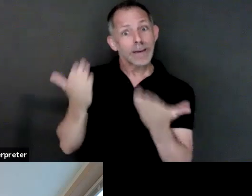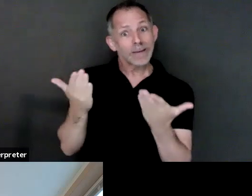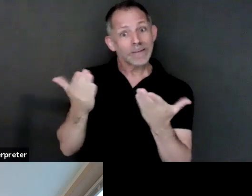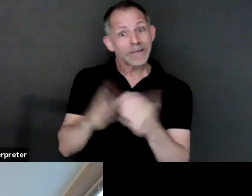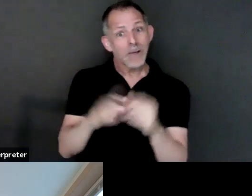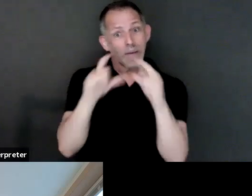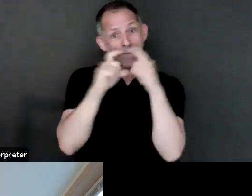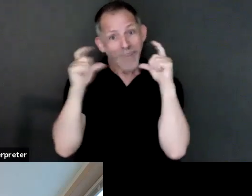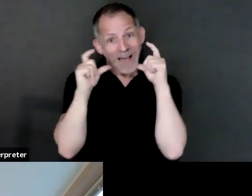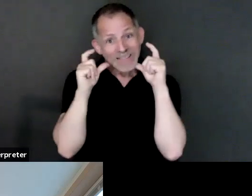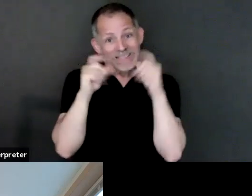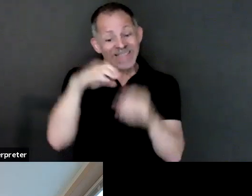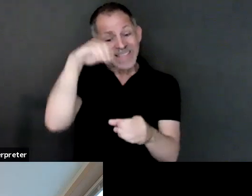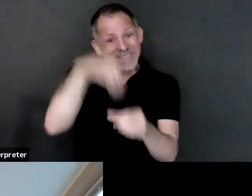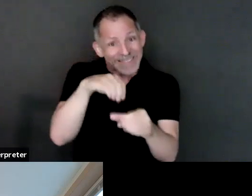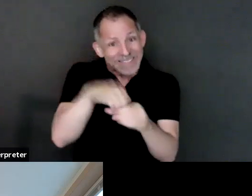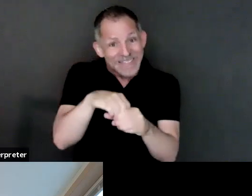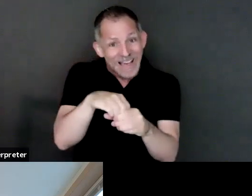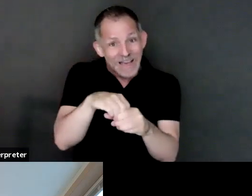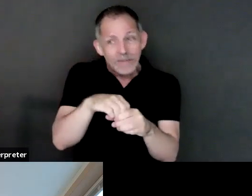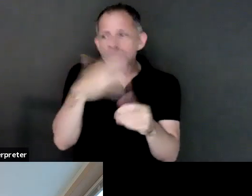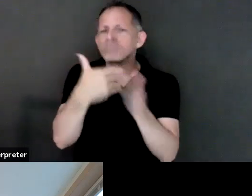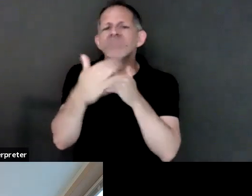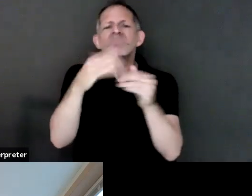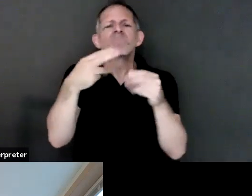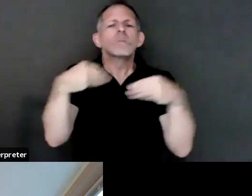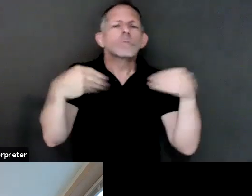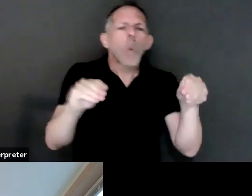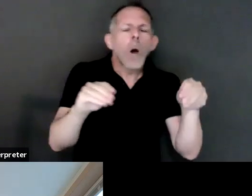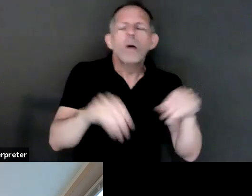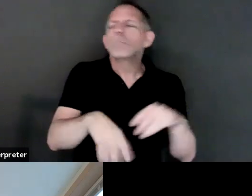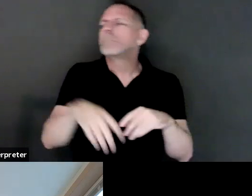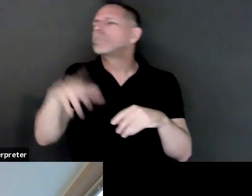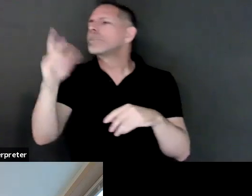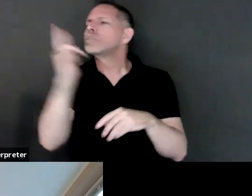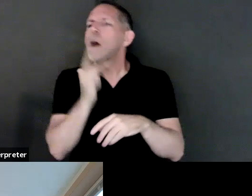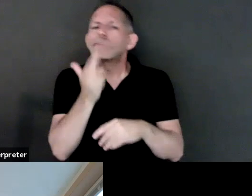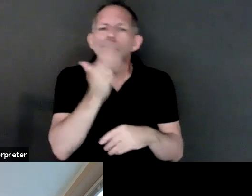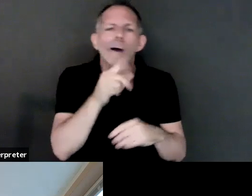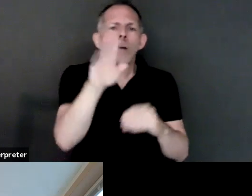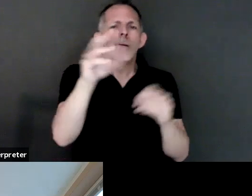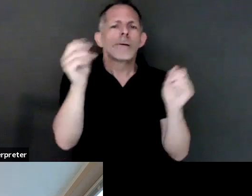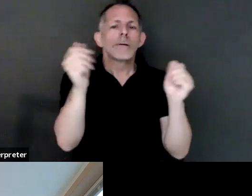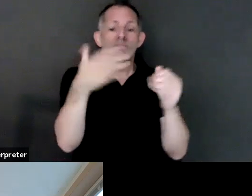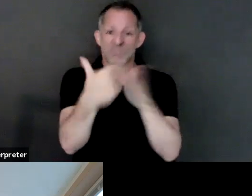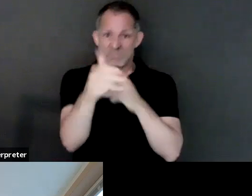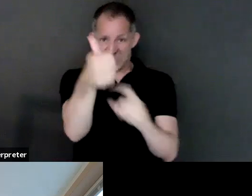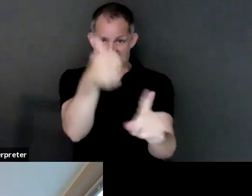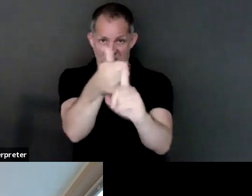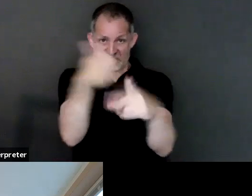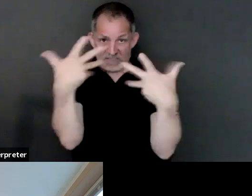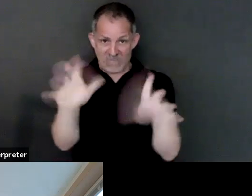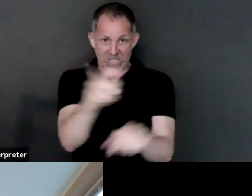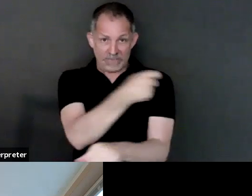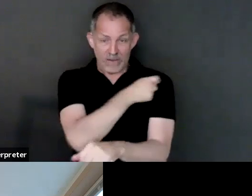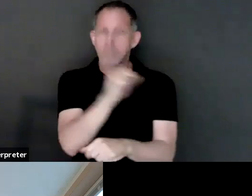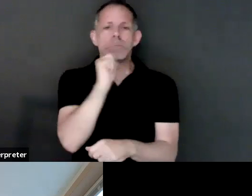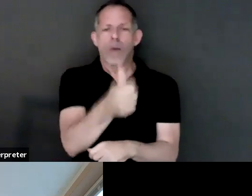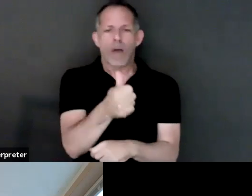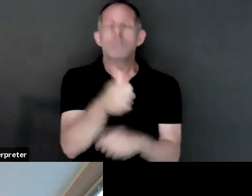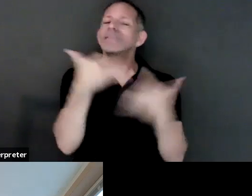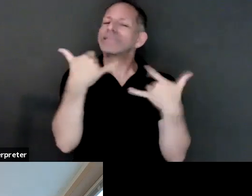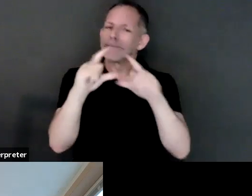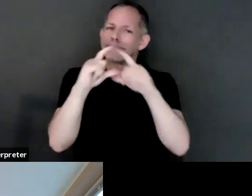high transmission areas like Snohomish County and virtually all of Washington State. Masks are primarily about